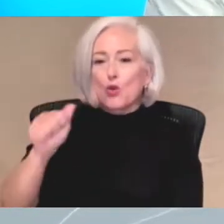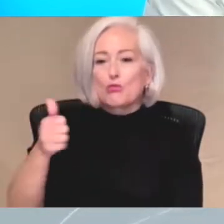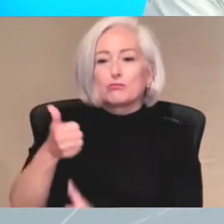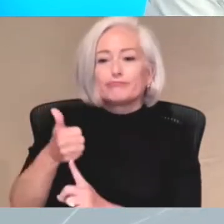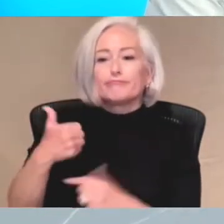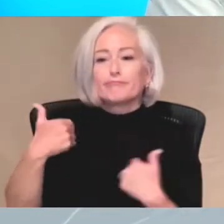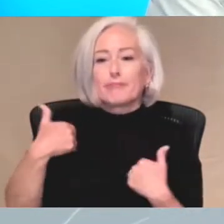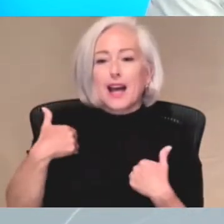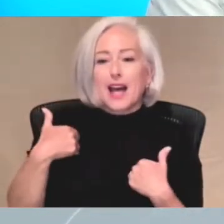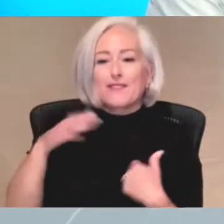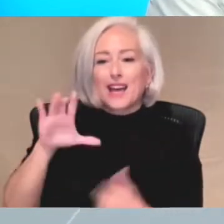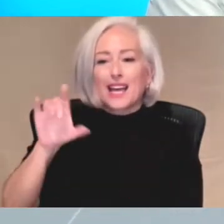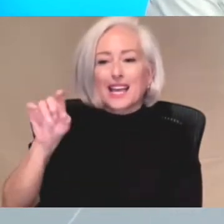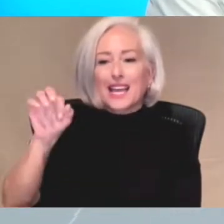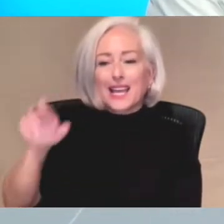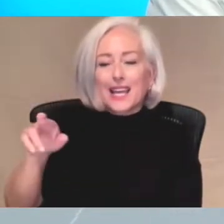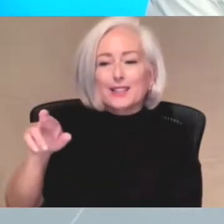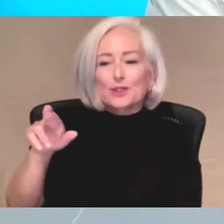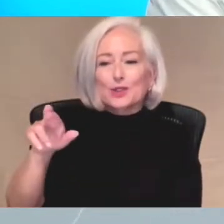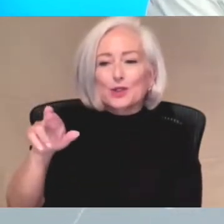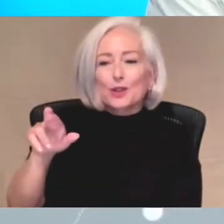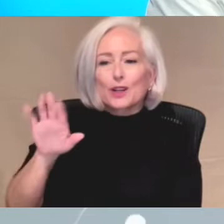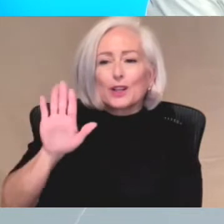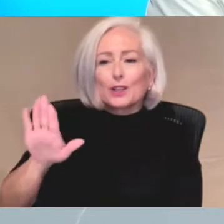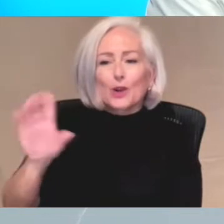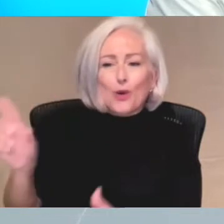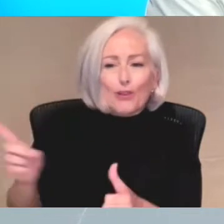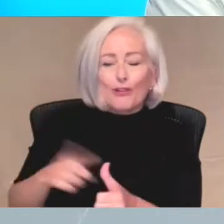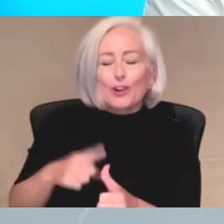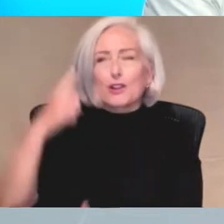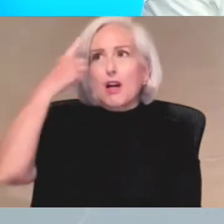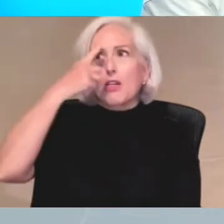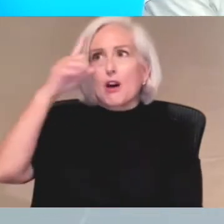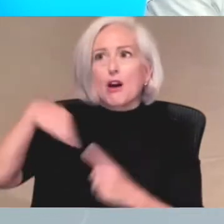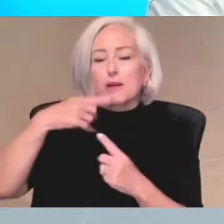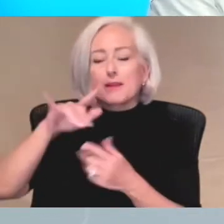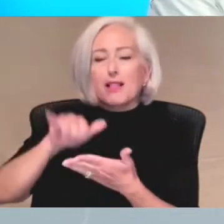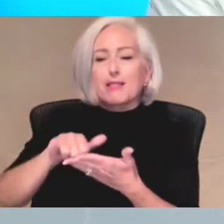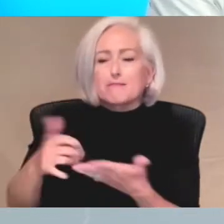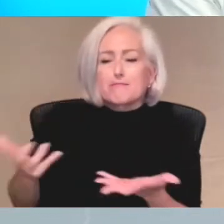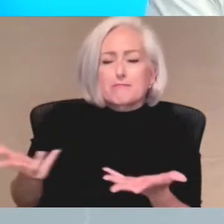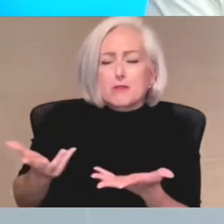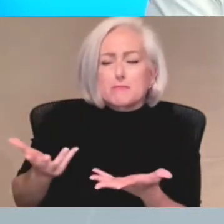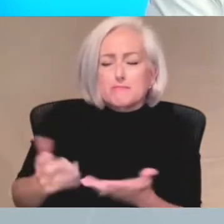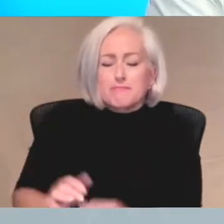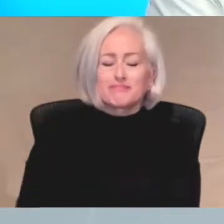kind of what your initial thoughts around all of that was?